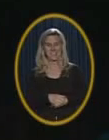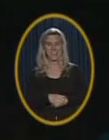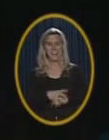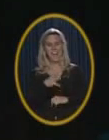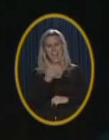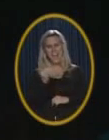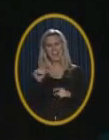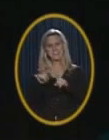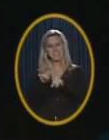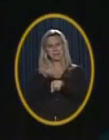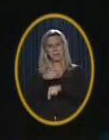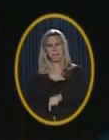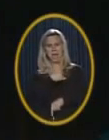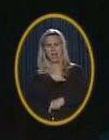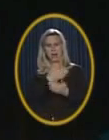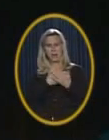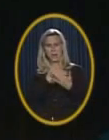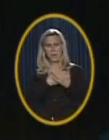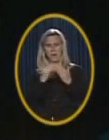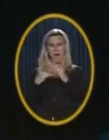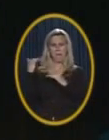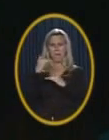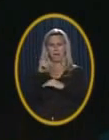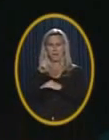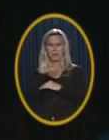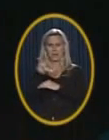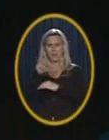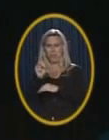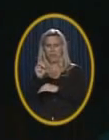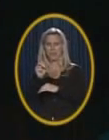And about that time, my heart rate went up to over 130.